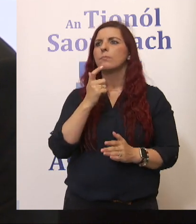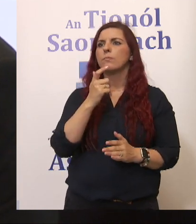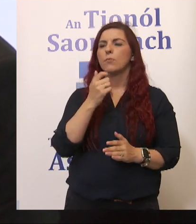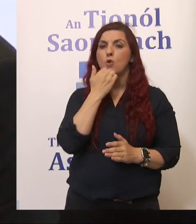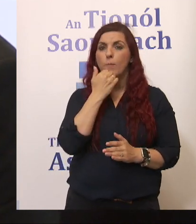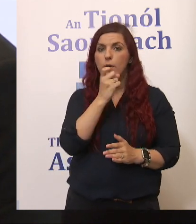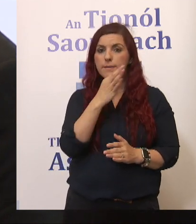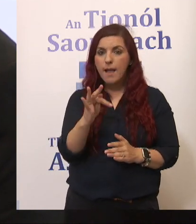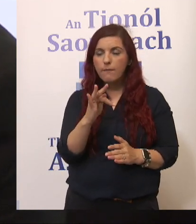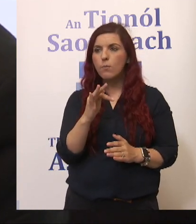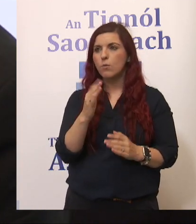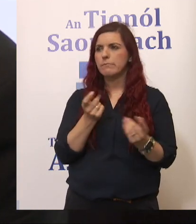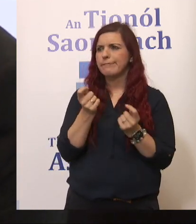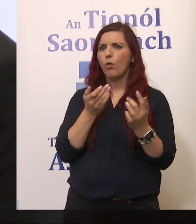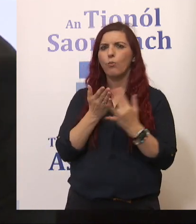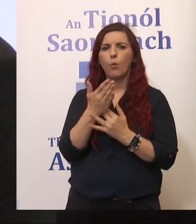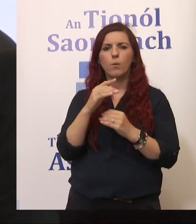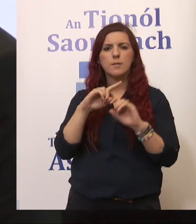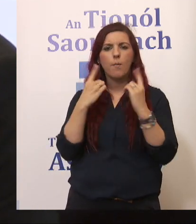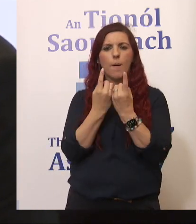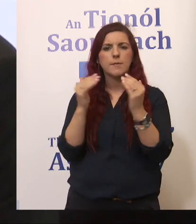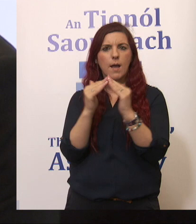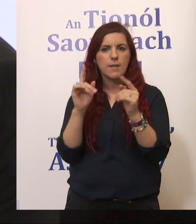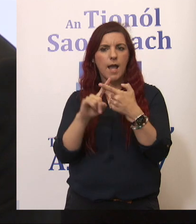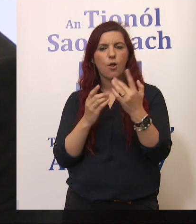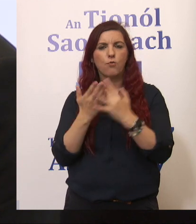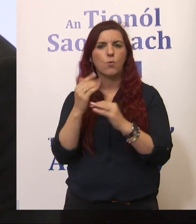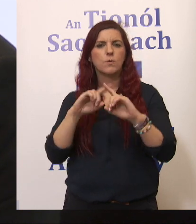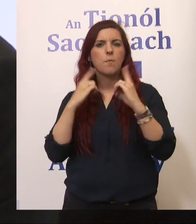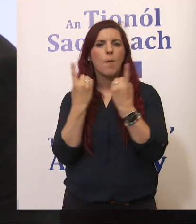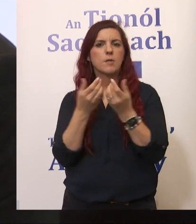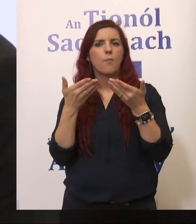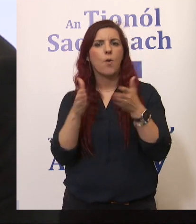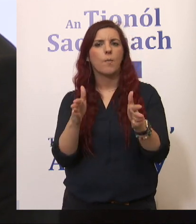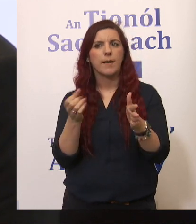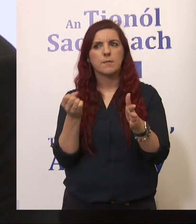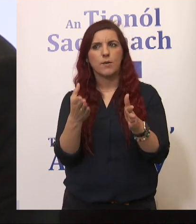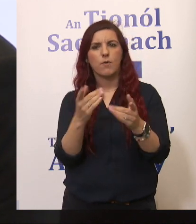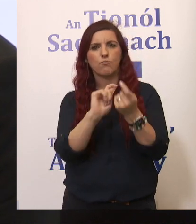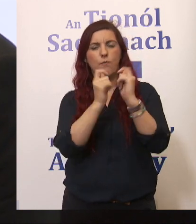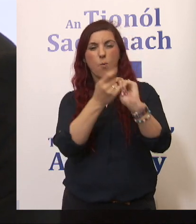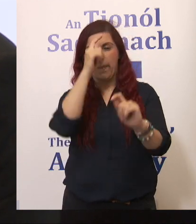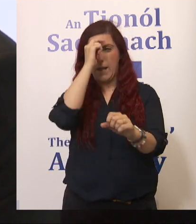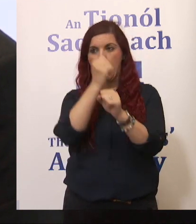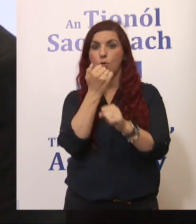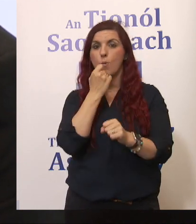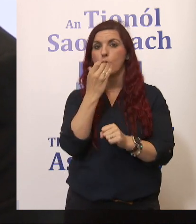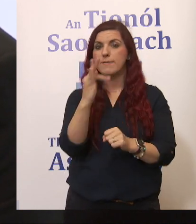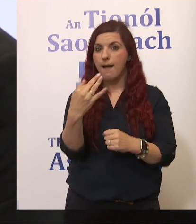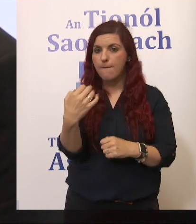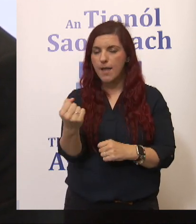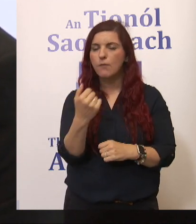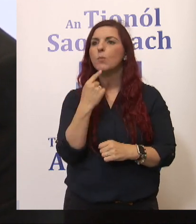through the Department of Housing and ultimately through the Department of Public Expenditure and Reform in terms of staffing levels. And I suppose there